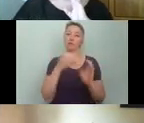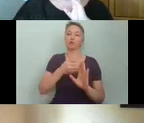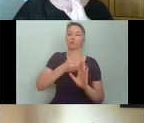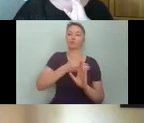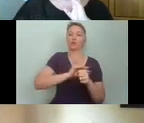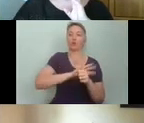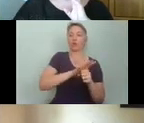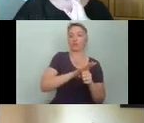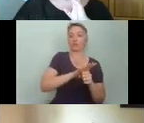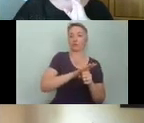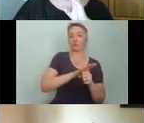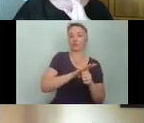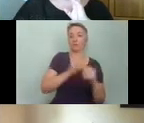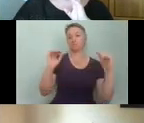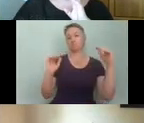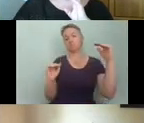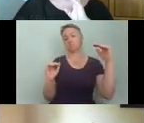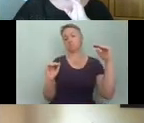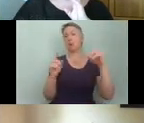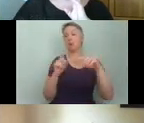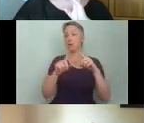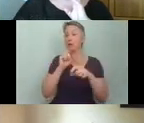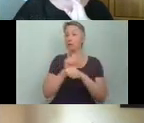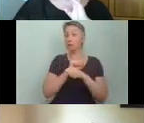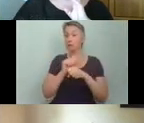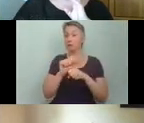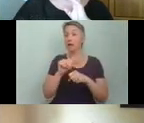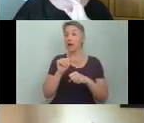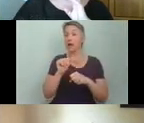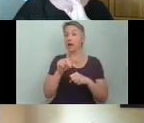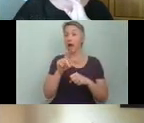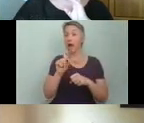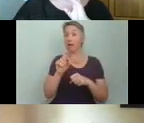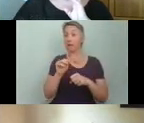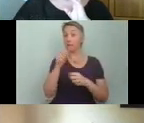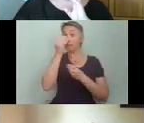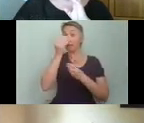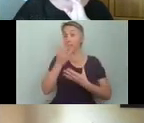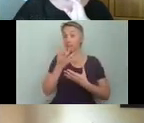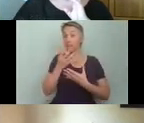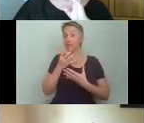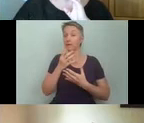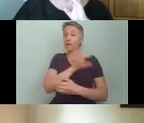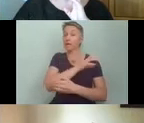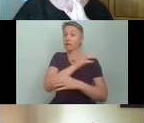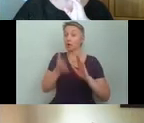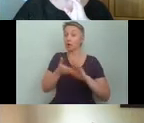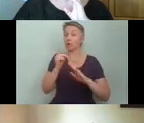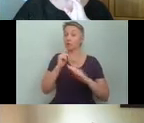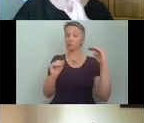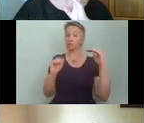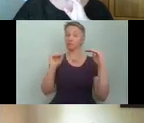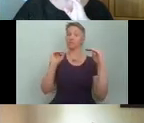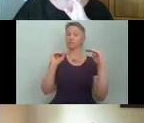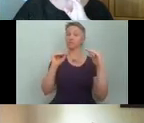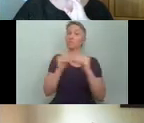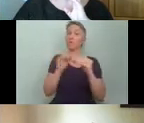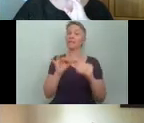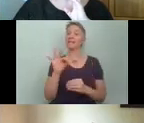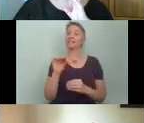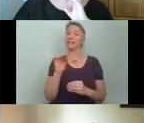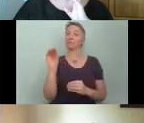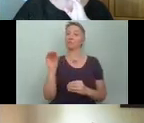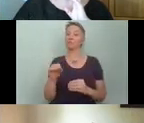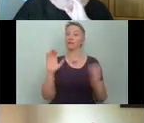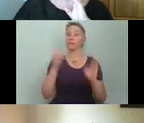volumes. And it was actually, Adam tells me that they were actually closer to 90%. So that lost